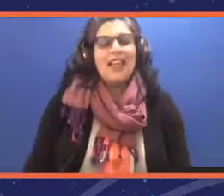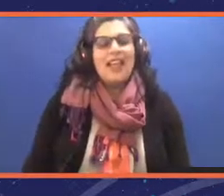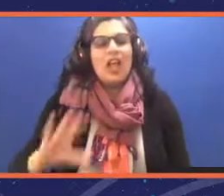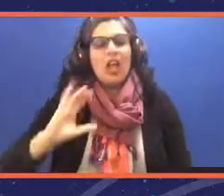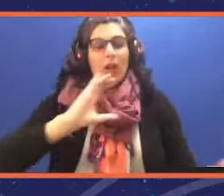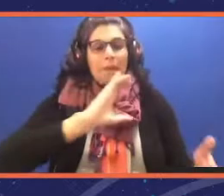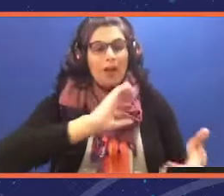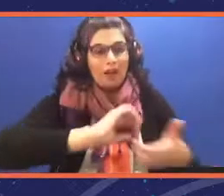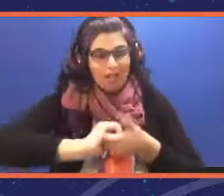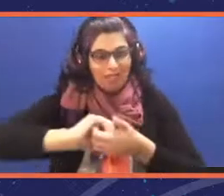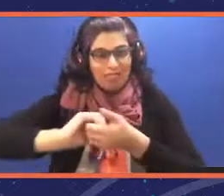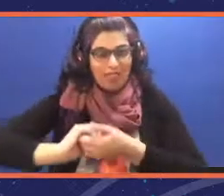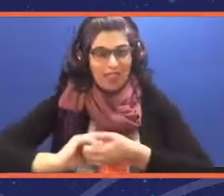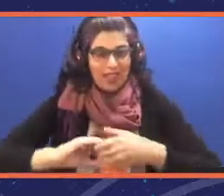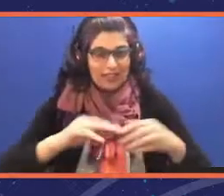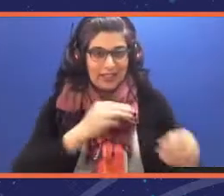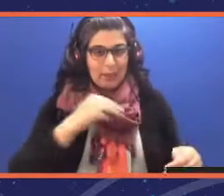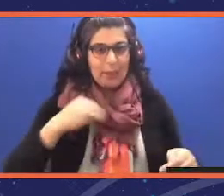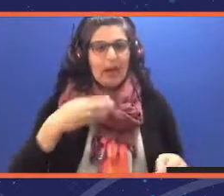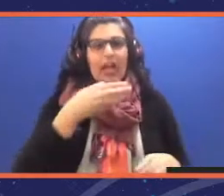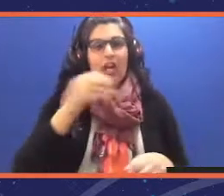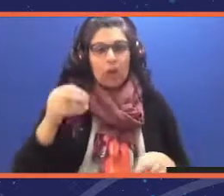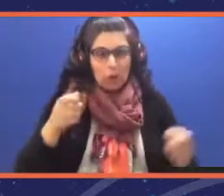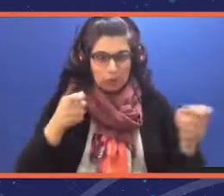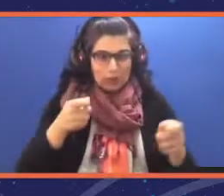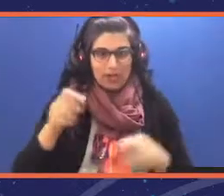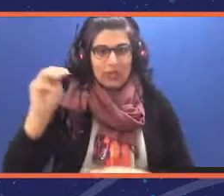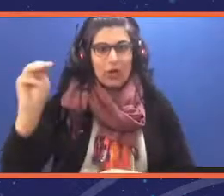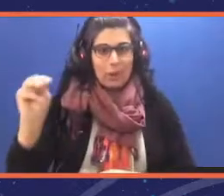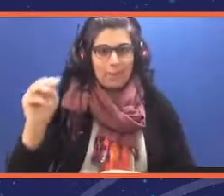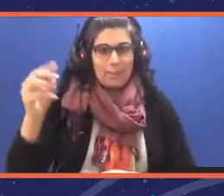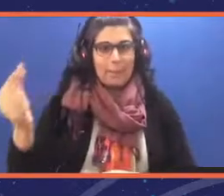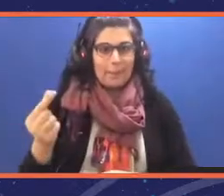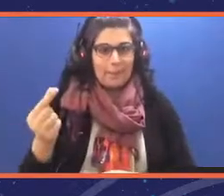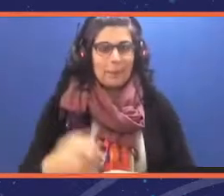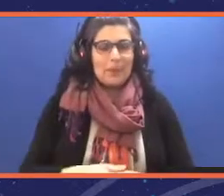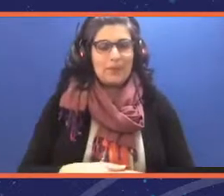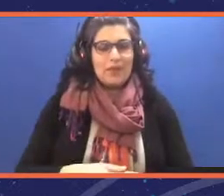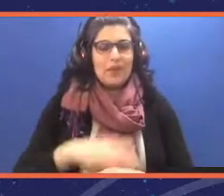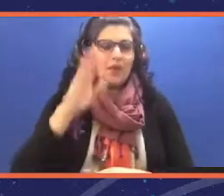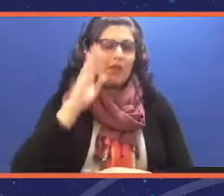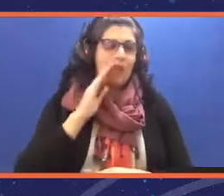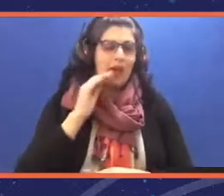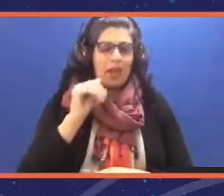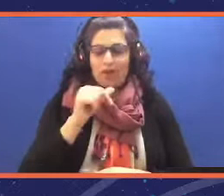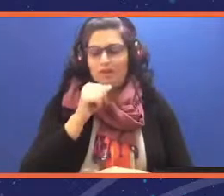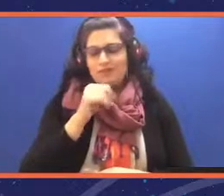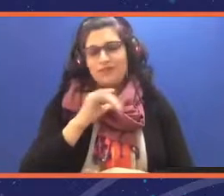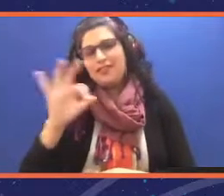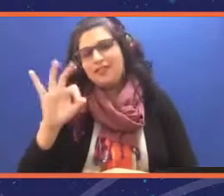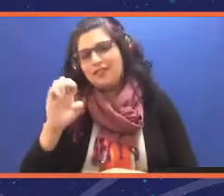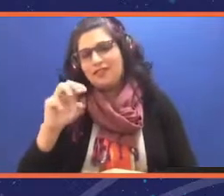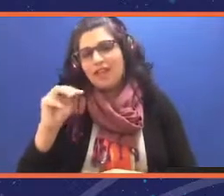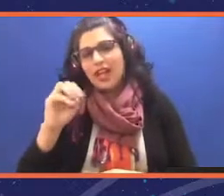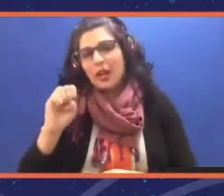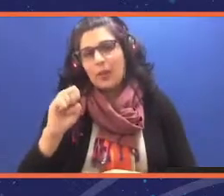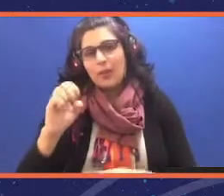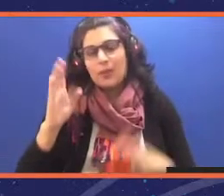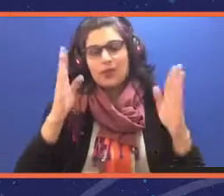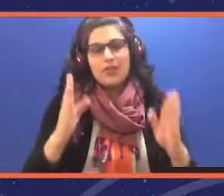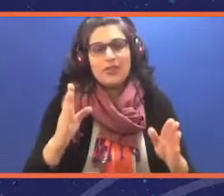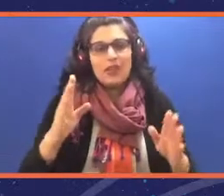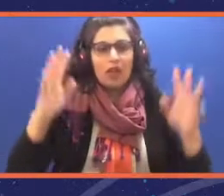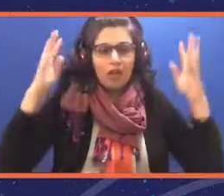member and co-director with Movement Generation. I'm a brown femme person with long dark